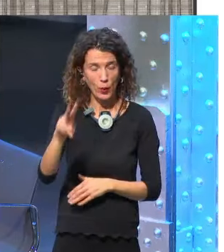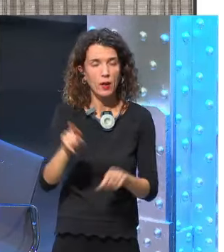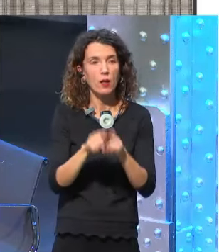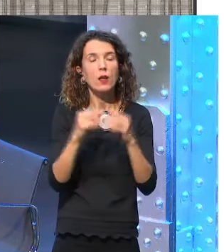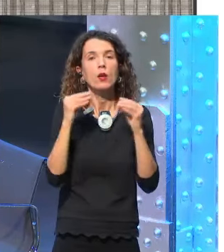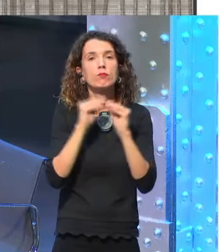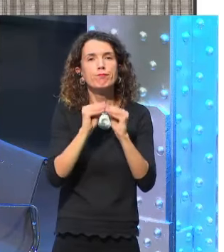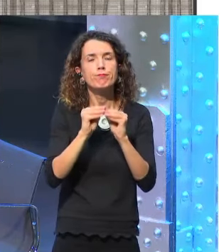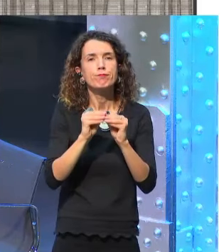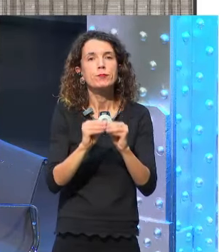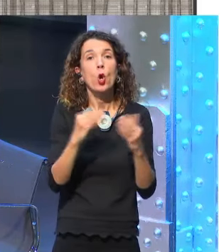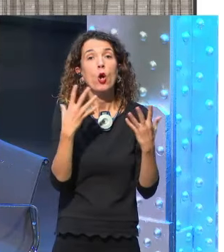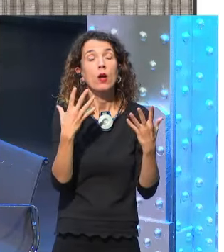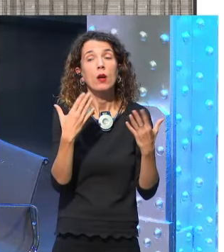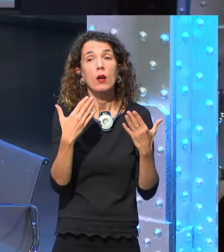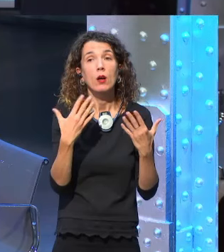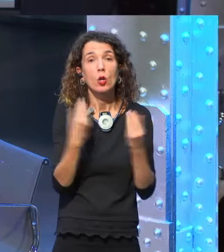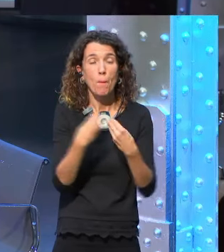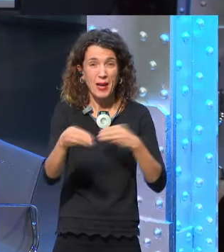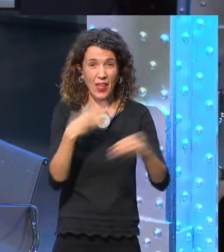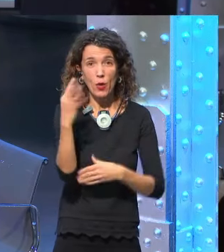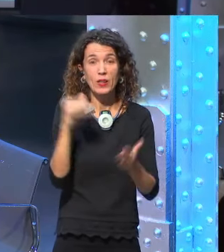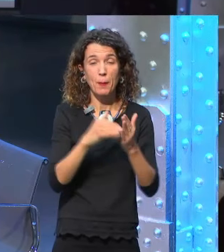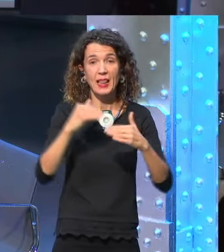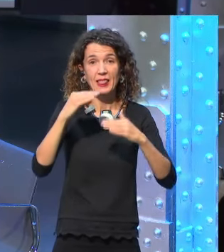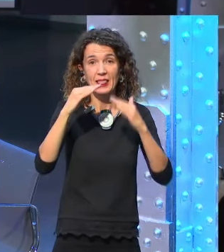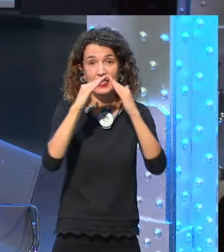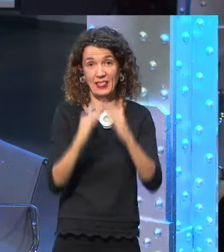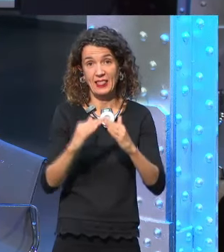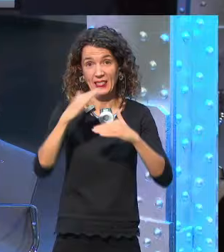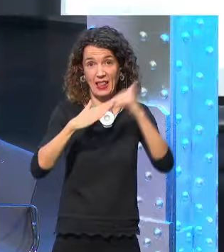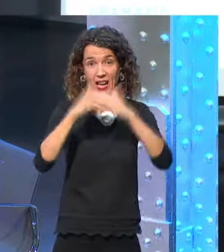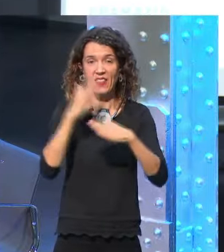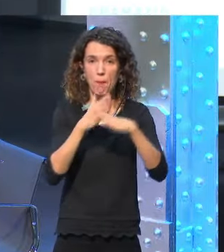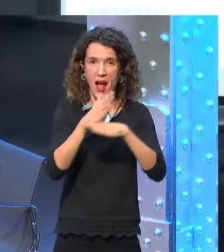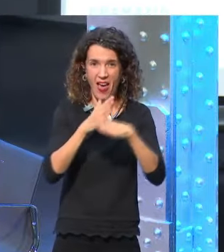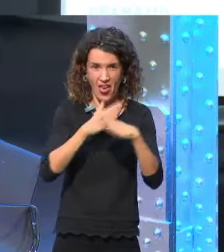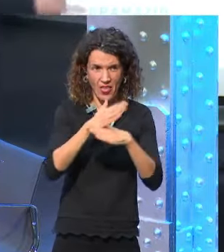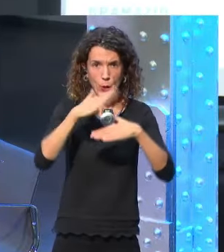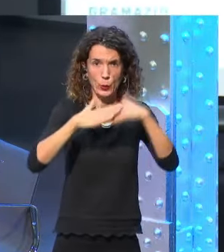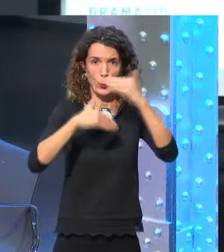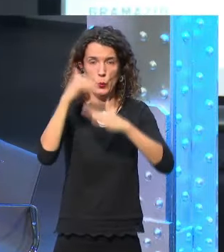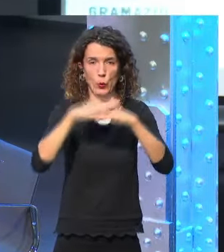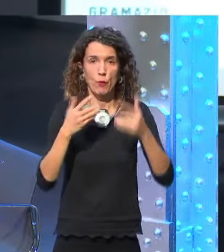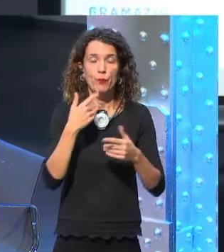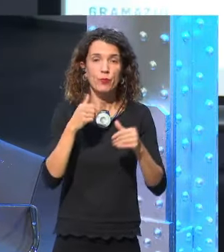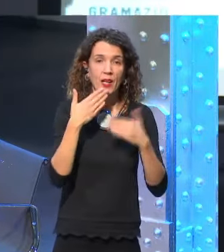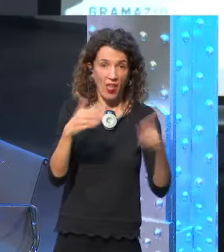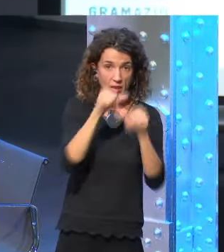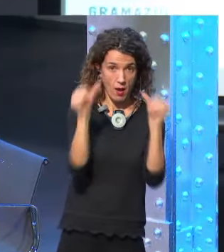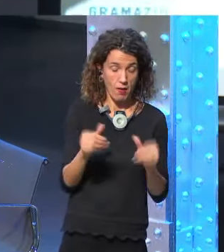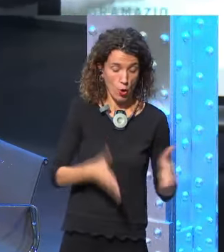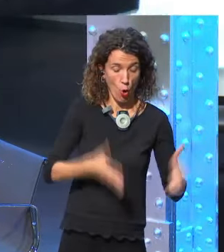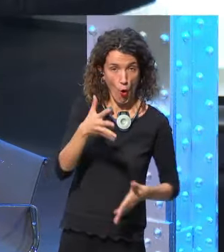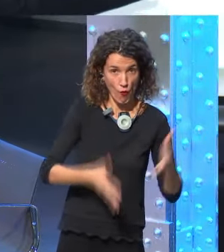from 50,000 slats of timber and assembled robotically. And again, you see it looks a bit